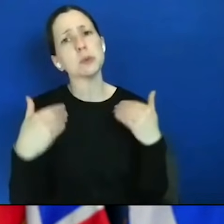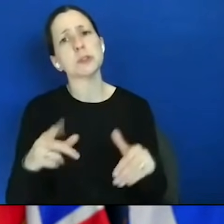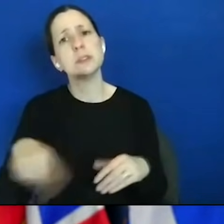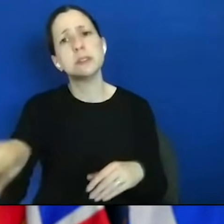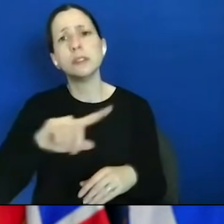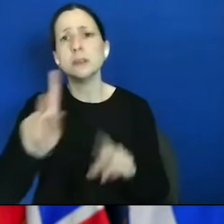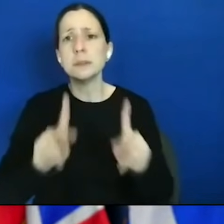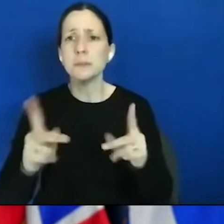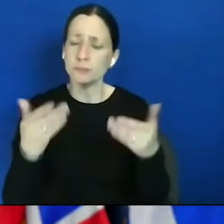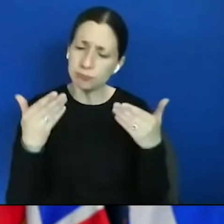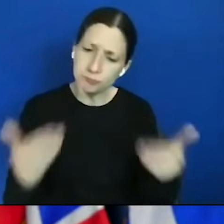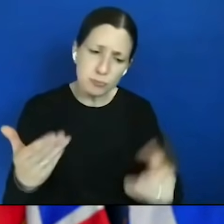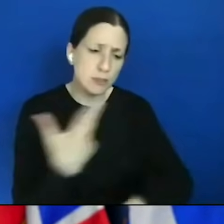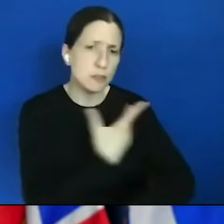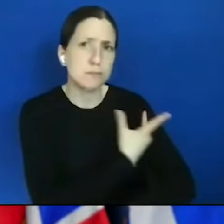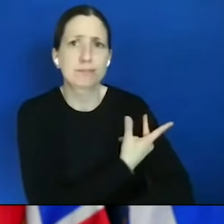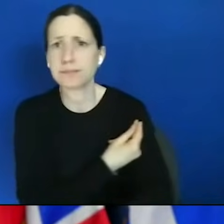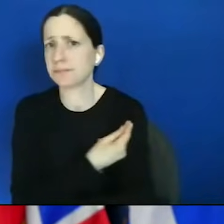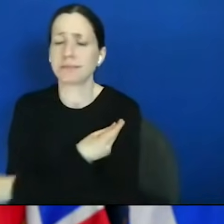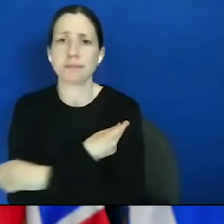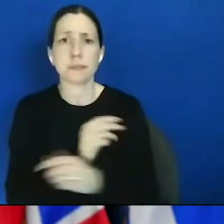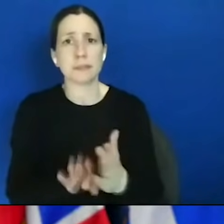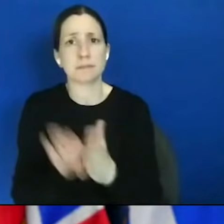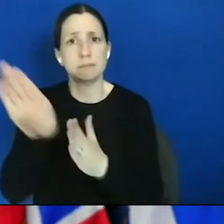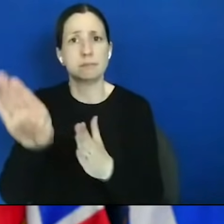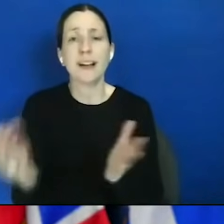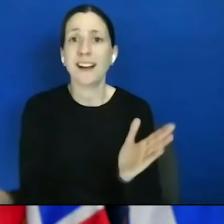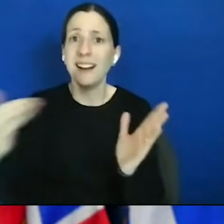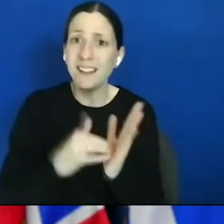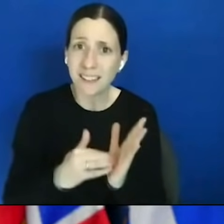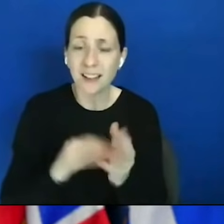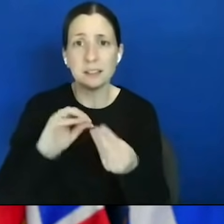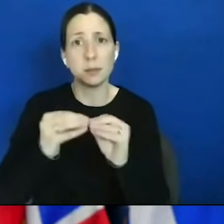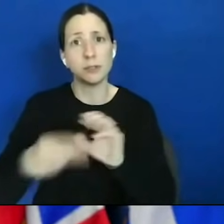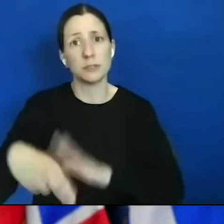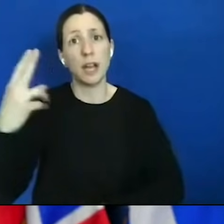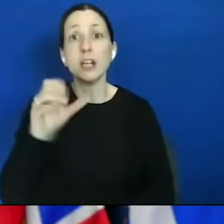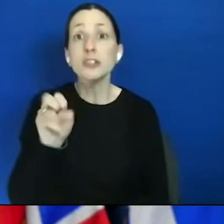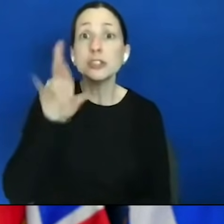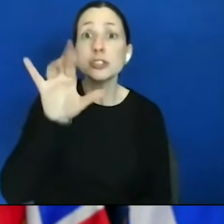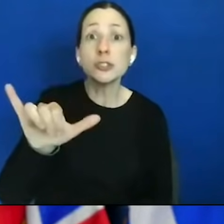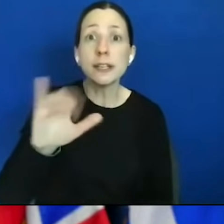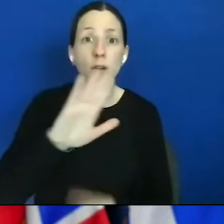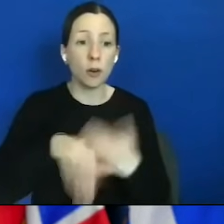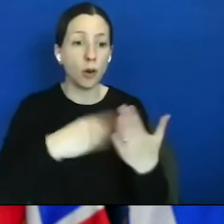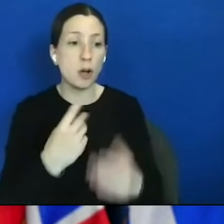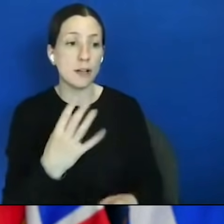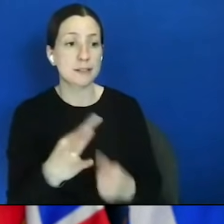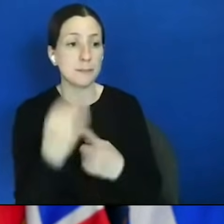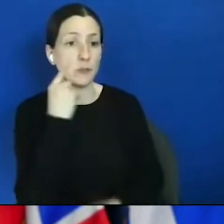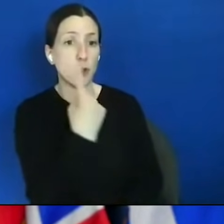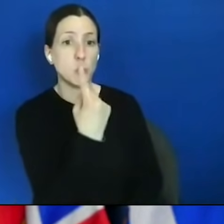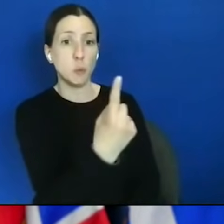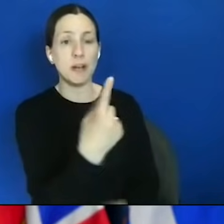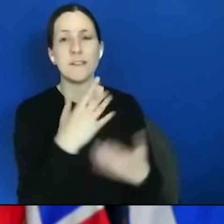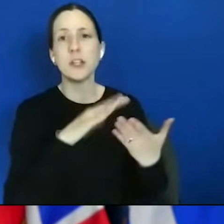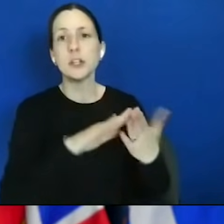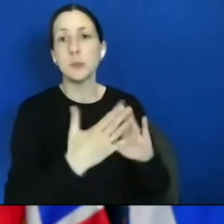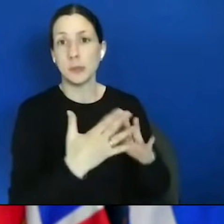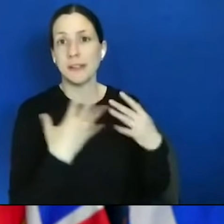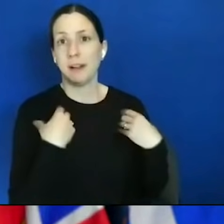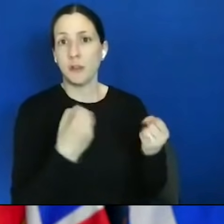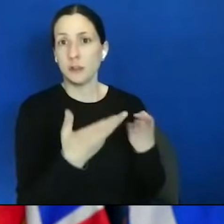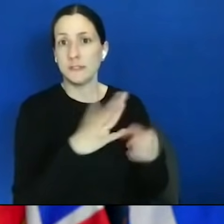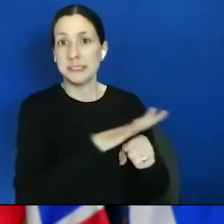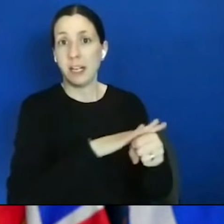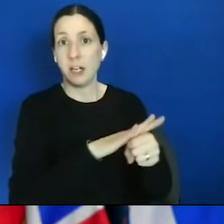significant uptake in immunizations over the last week again. In Surrey, all but one of our community health service areas, of which there are